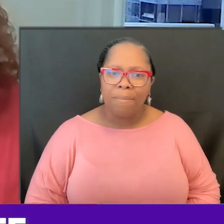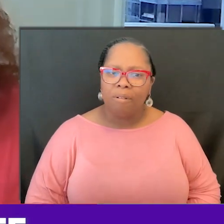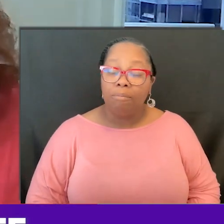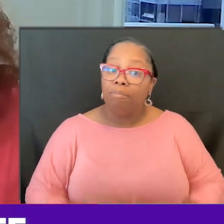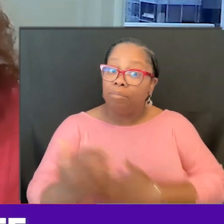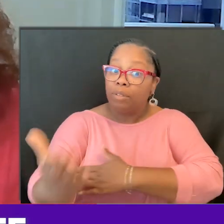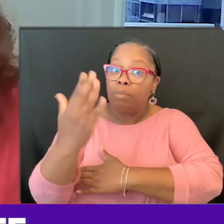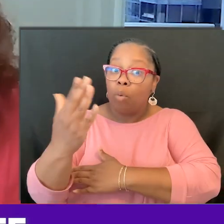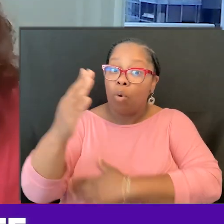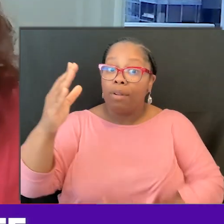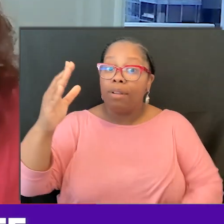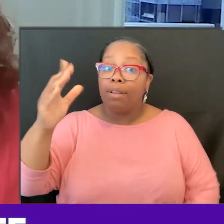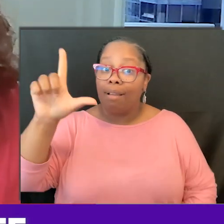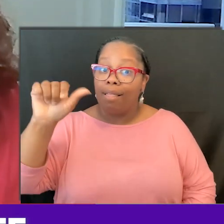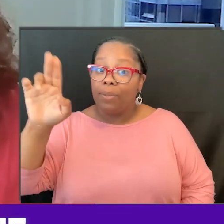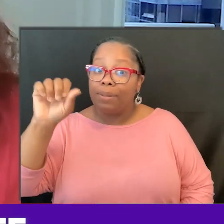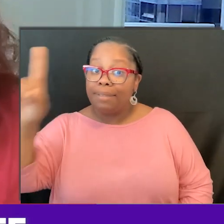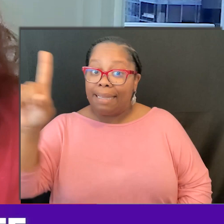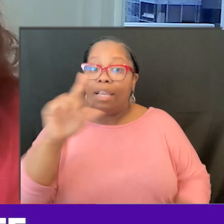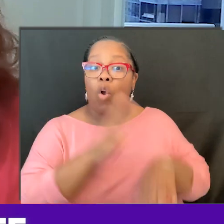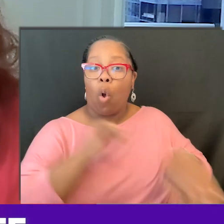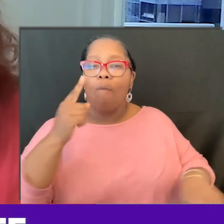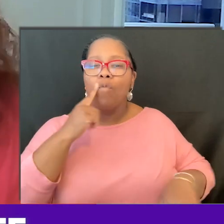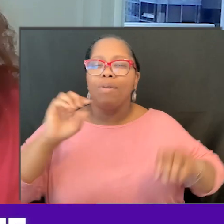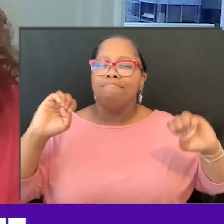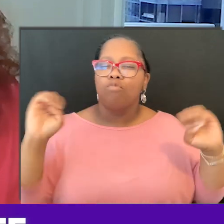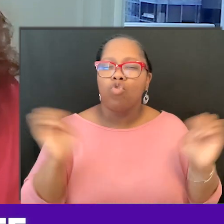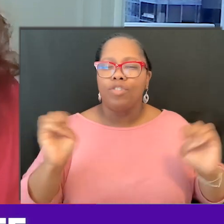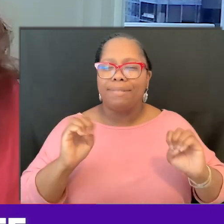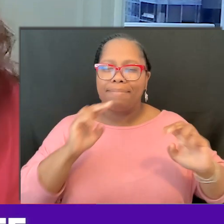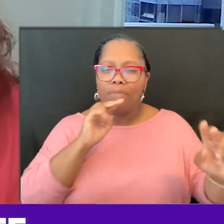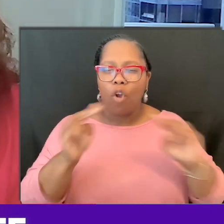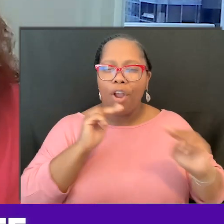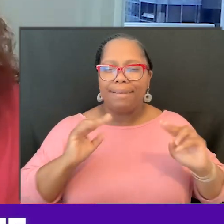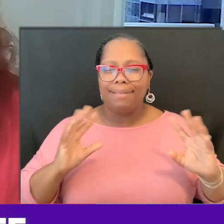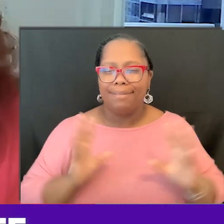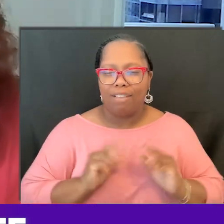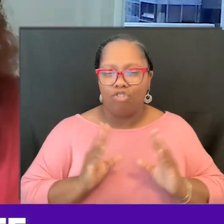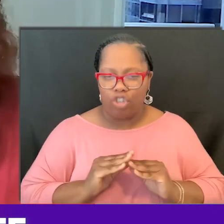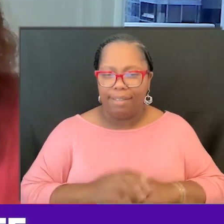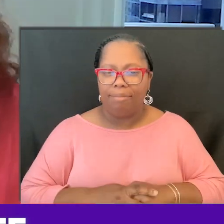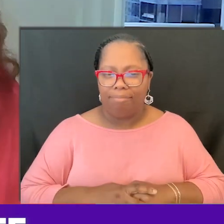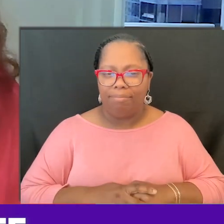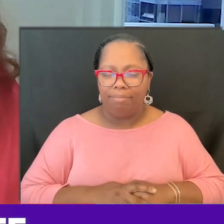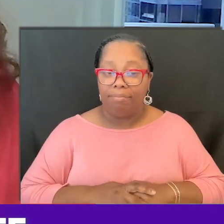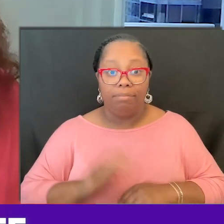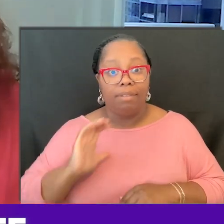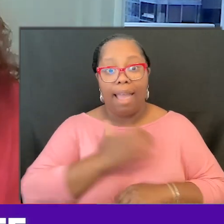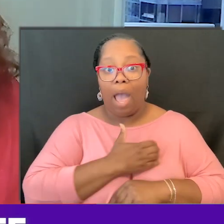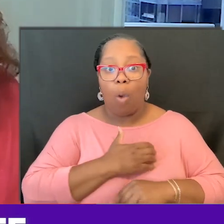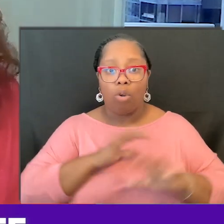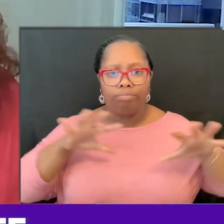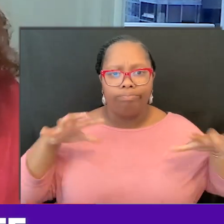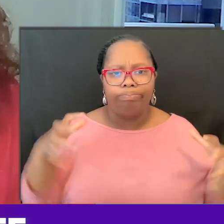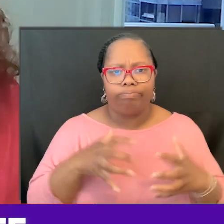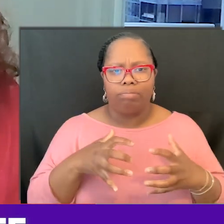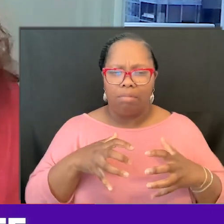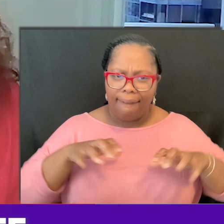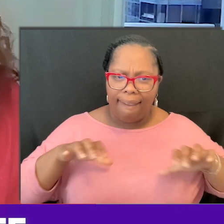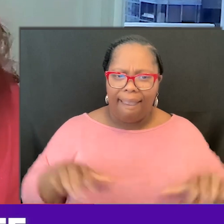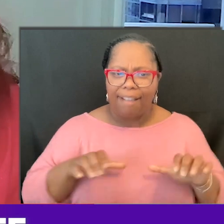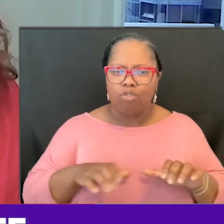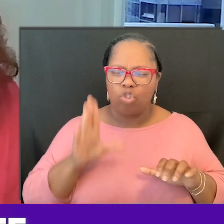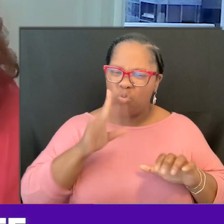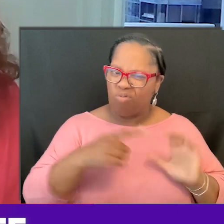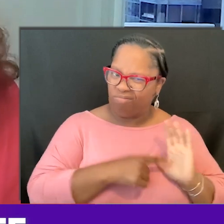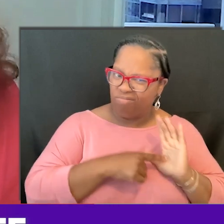emergency bargaining session. Our collective action will demonstrate our strength